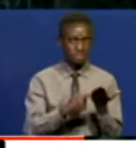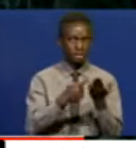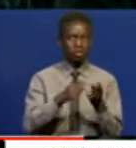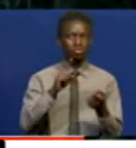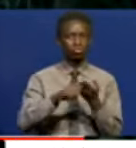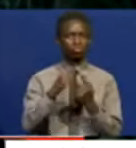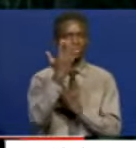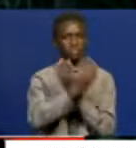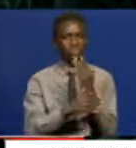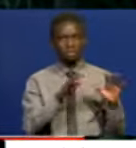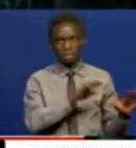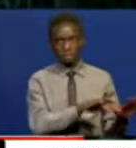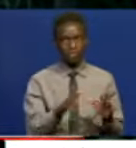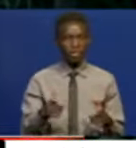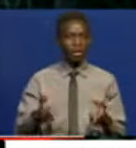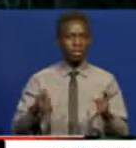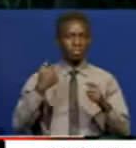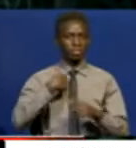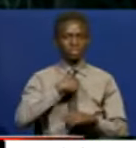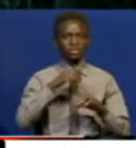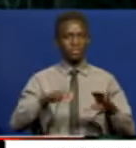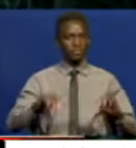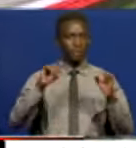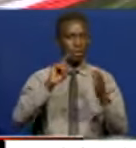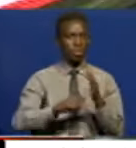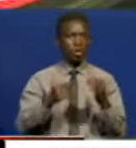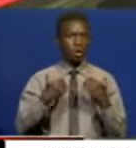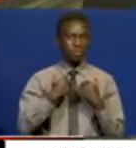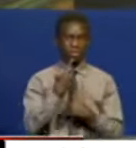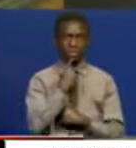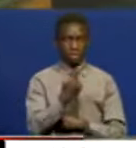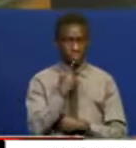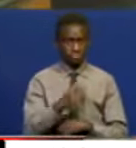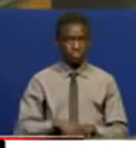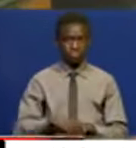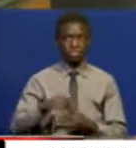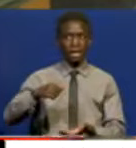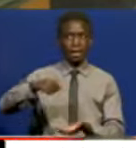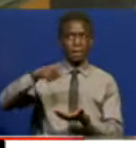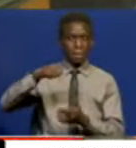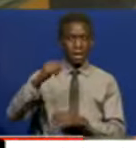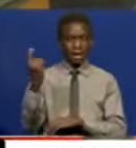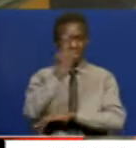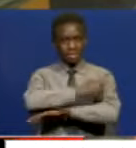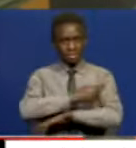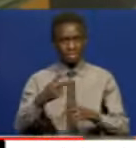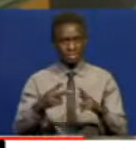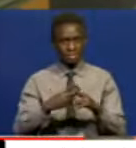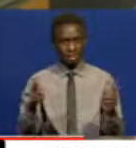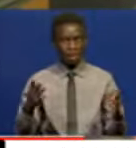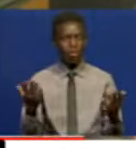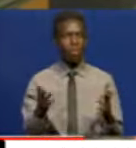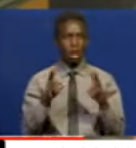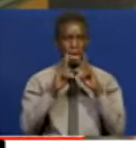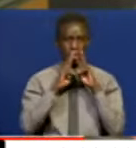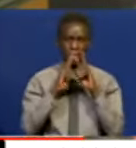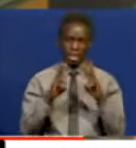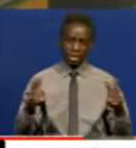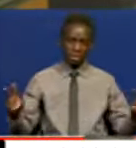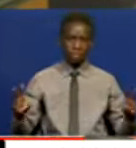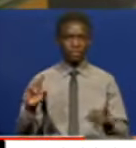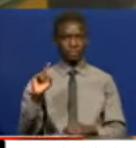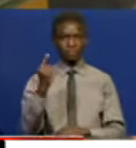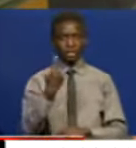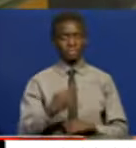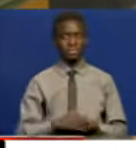surfers. So let's find out what they had to say. The budget day started off on a rather calm note, but